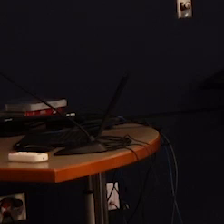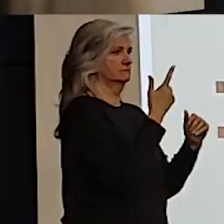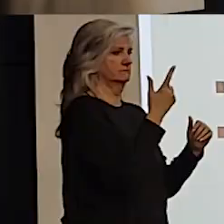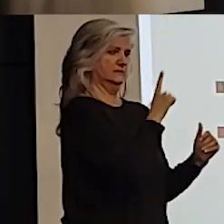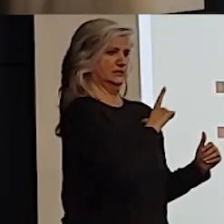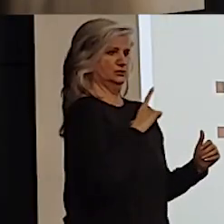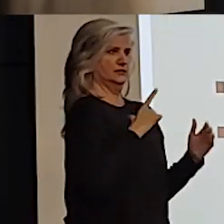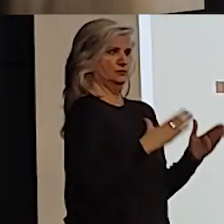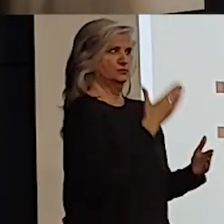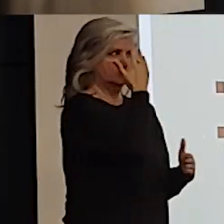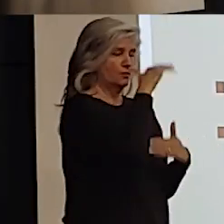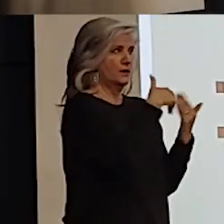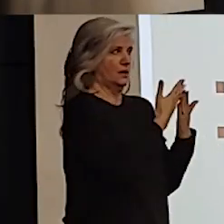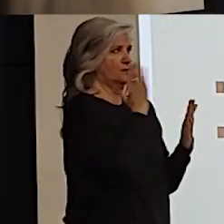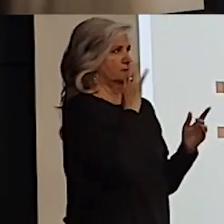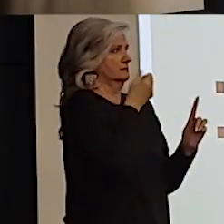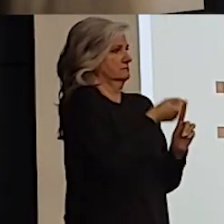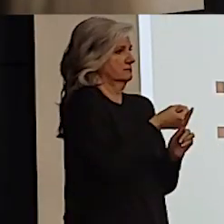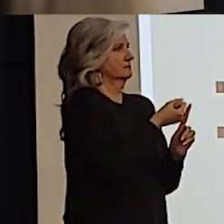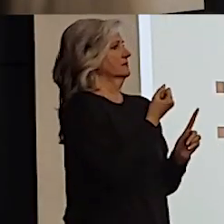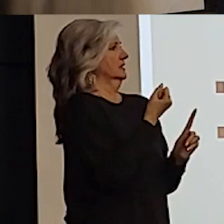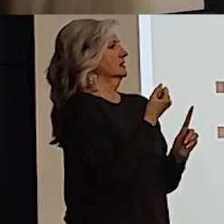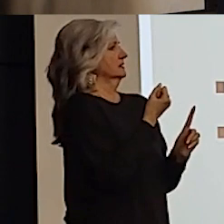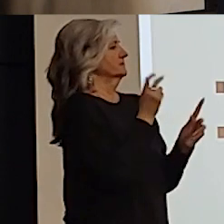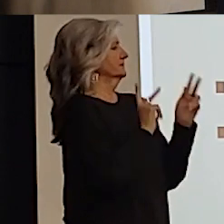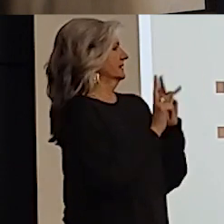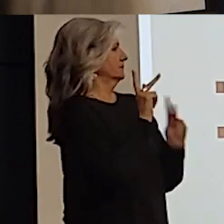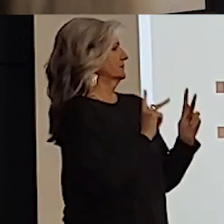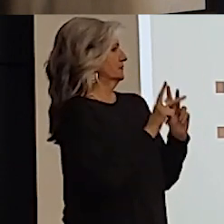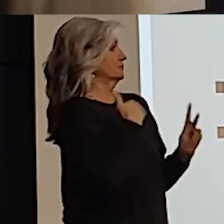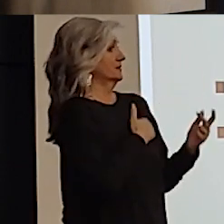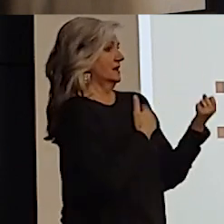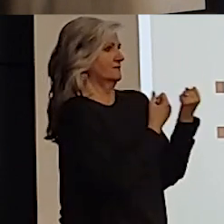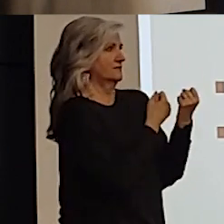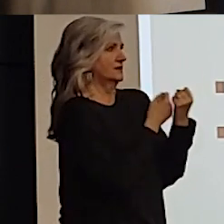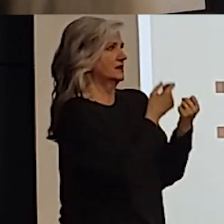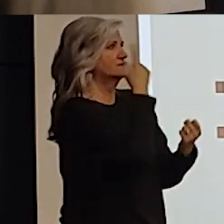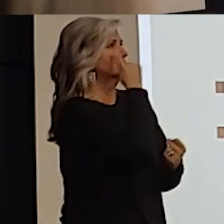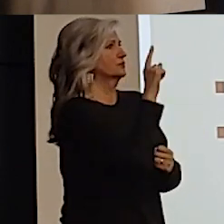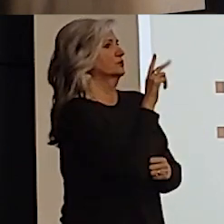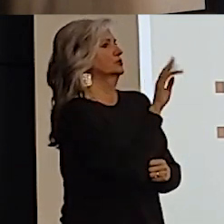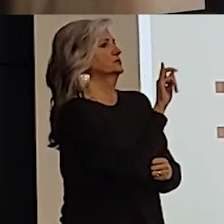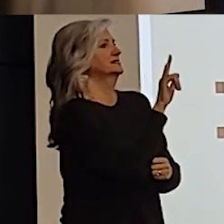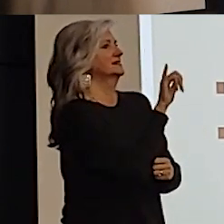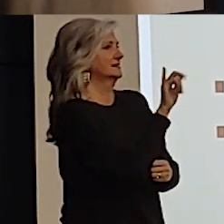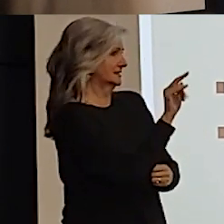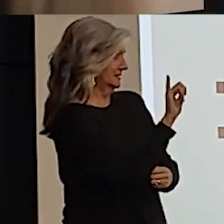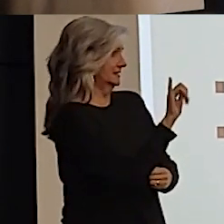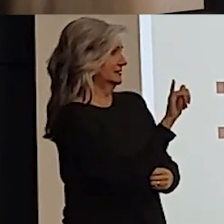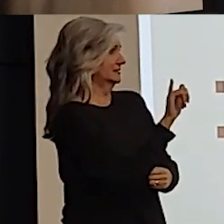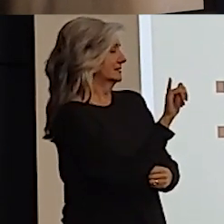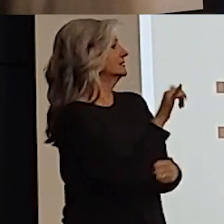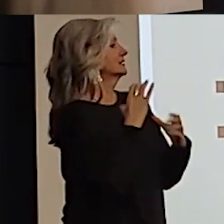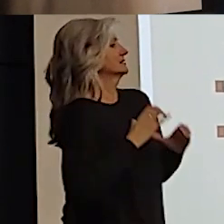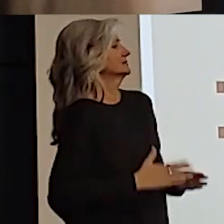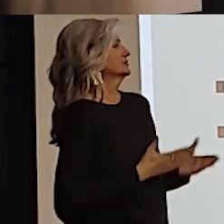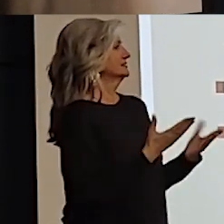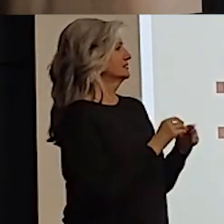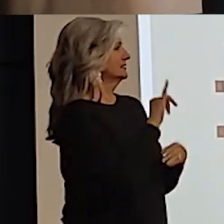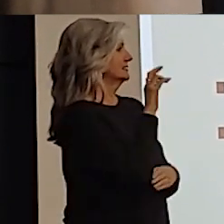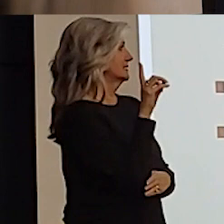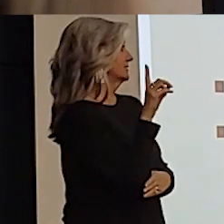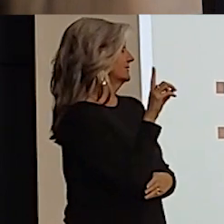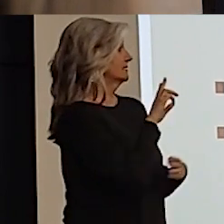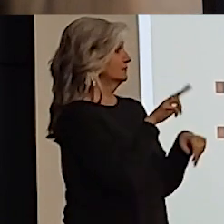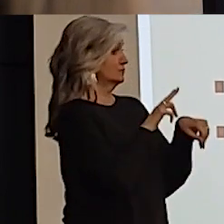people. So those are a couple big ways that we advocate for utility customers here in Indiana. And of